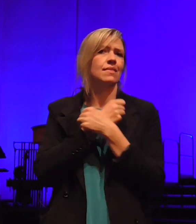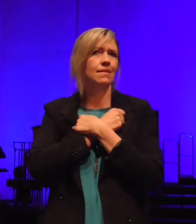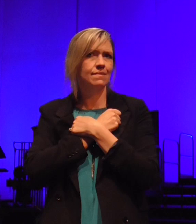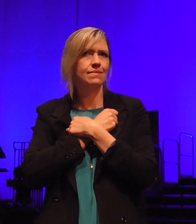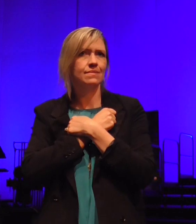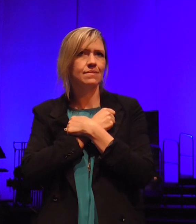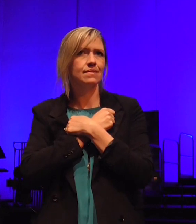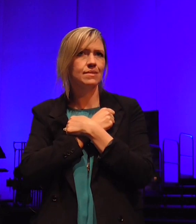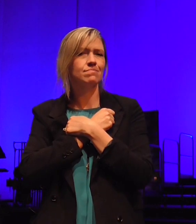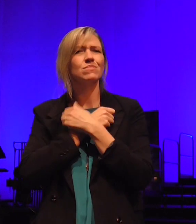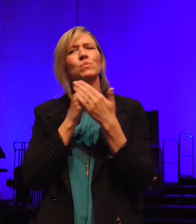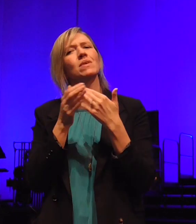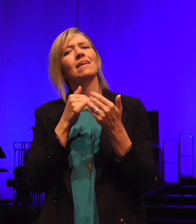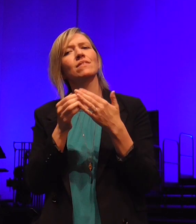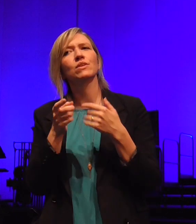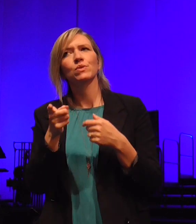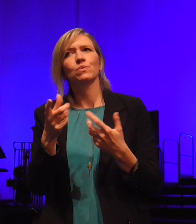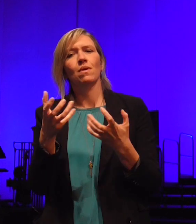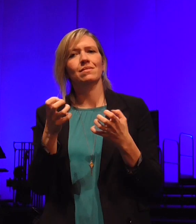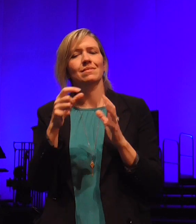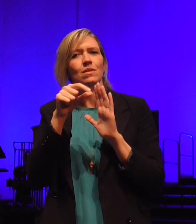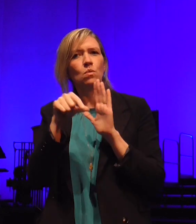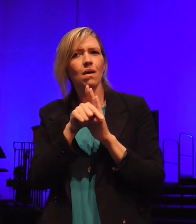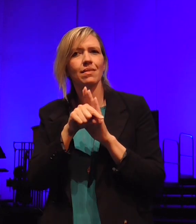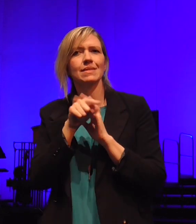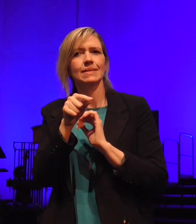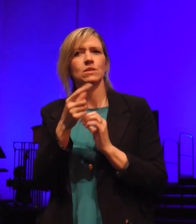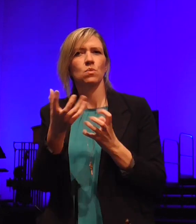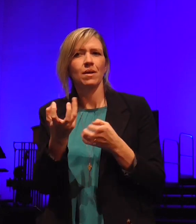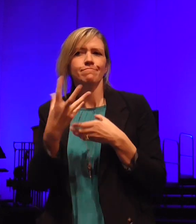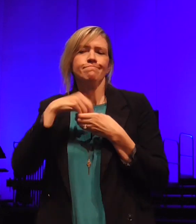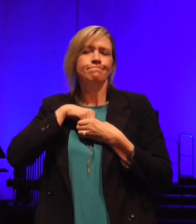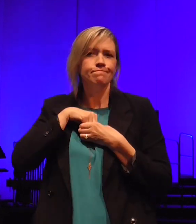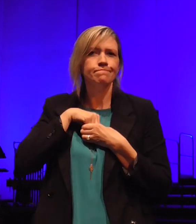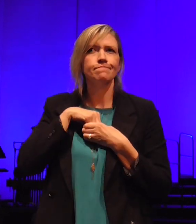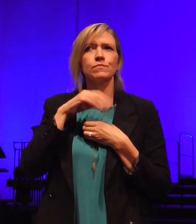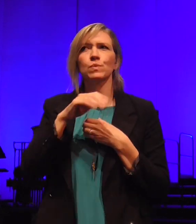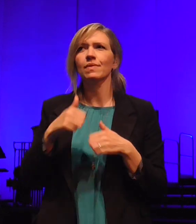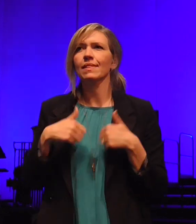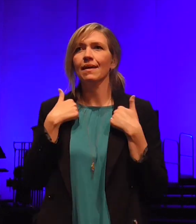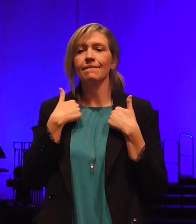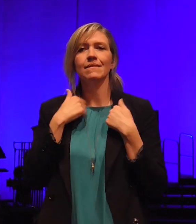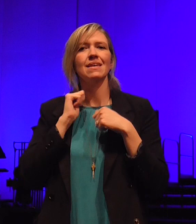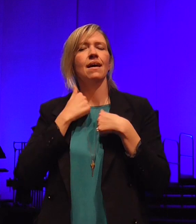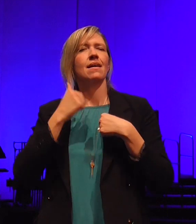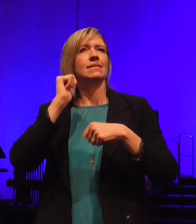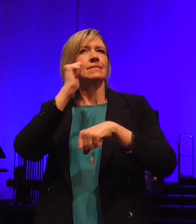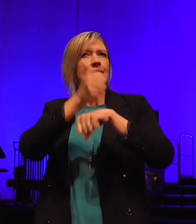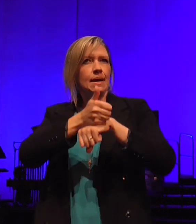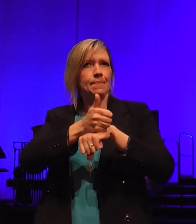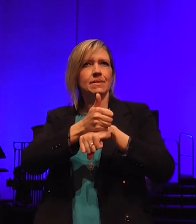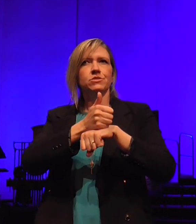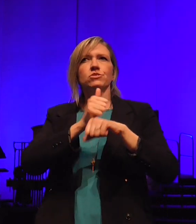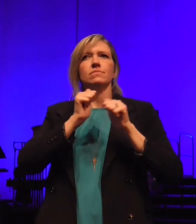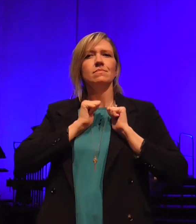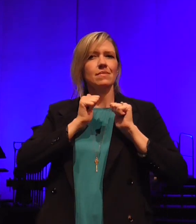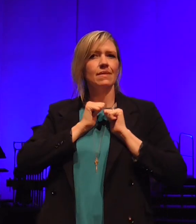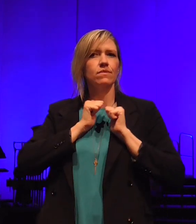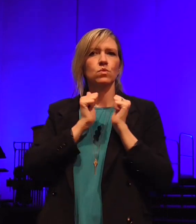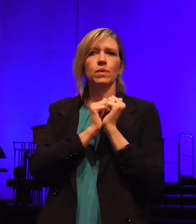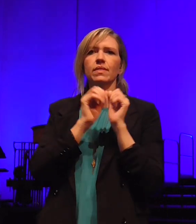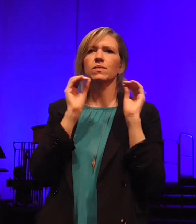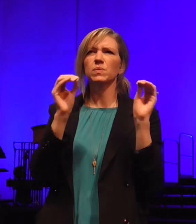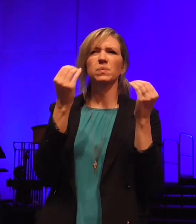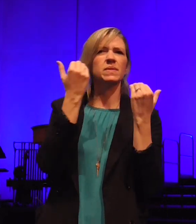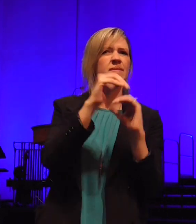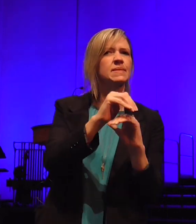have love. Whatever it is, that quality that you seek to embody and embrace in your life, I establish myself in the